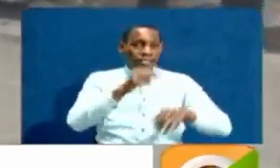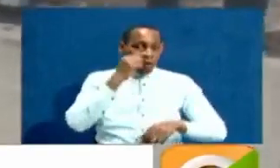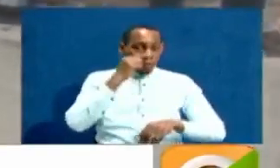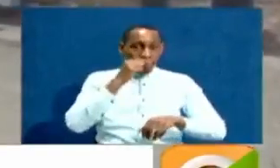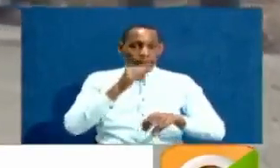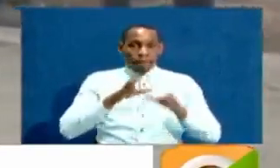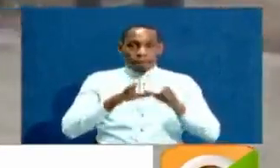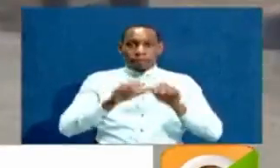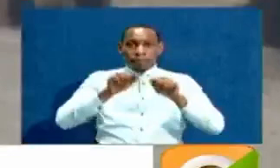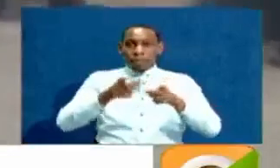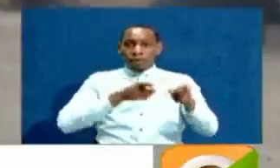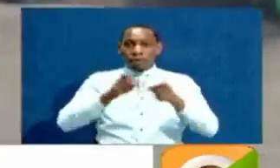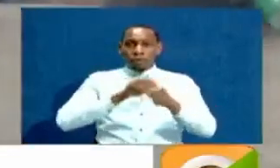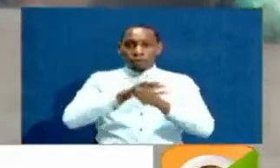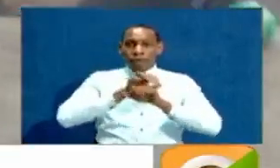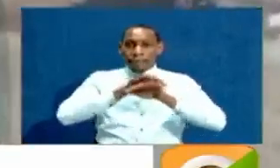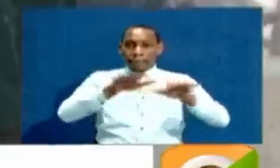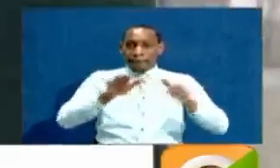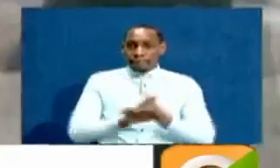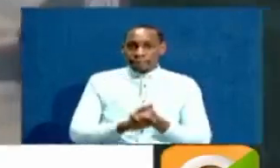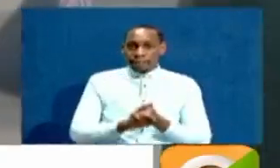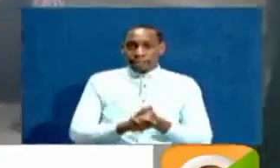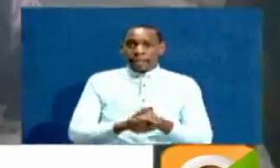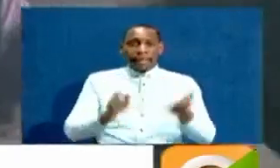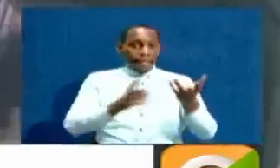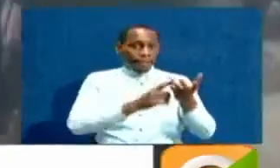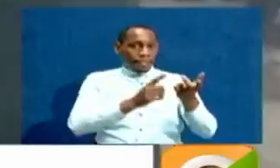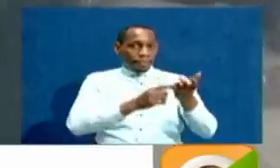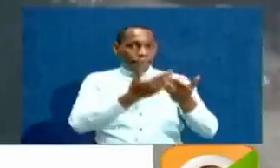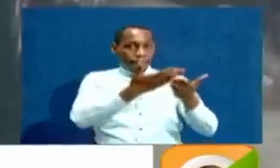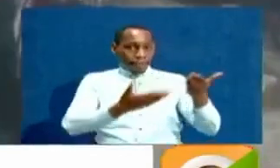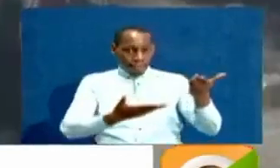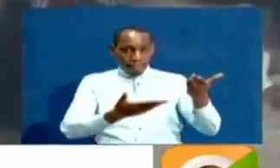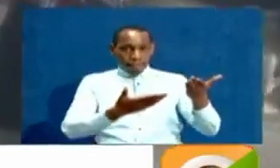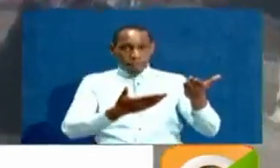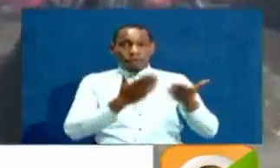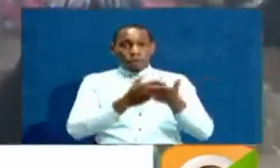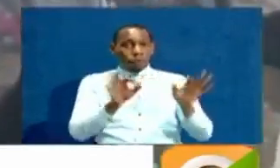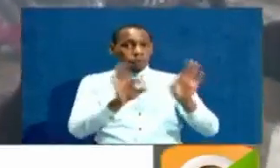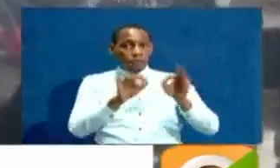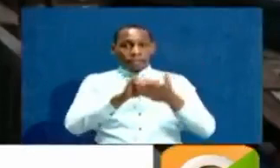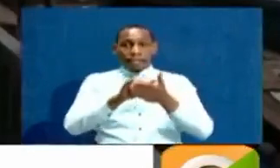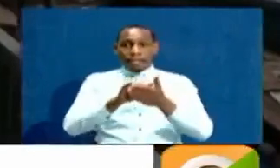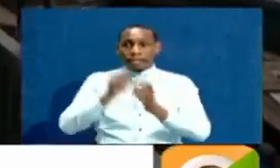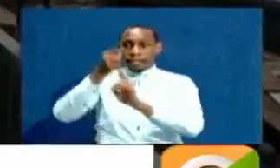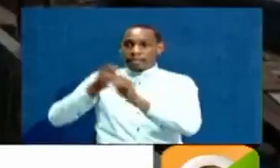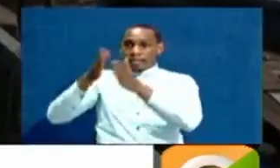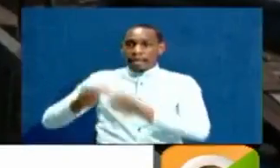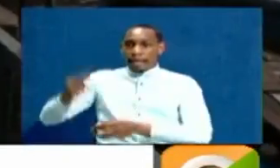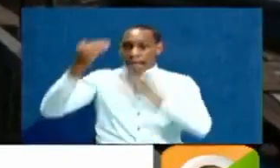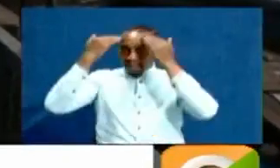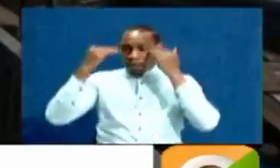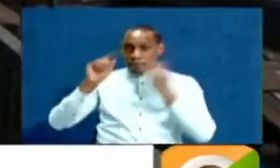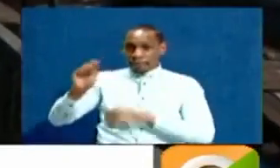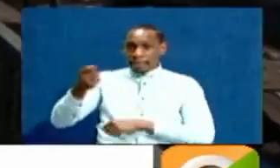to curb the spread of the coronavirus. Such statistics are not the least bit surprising to advocate of the High Court of